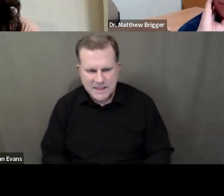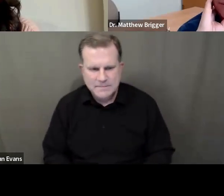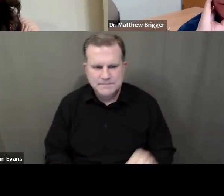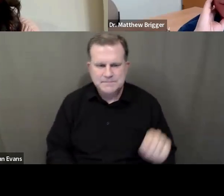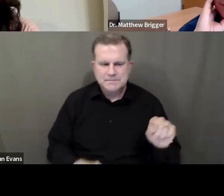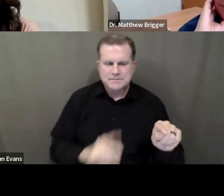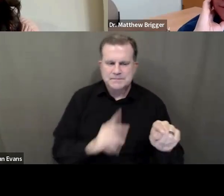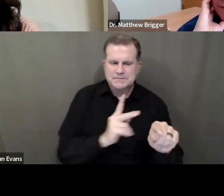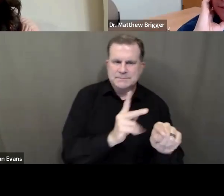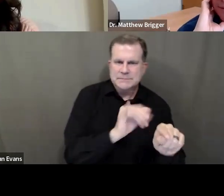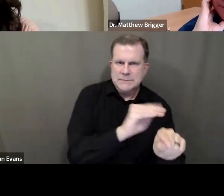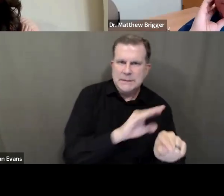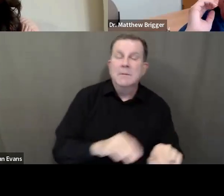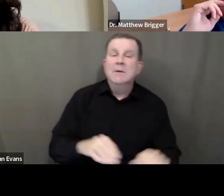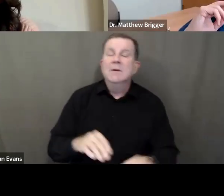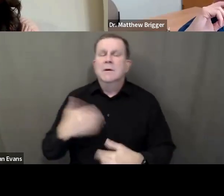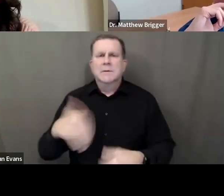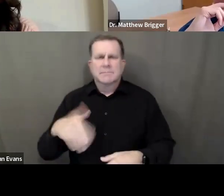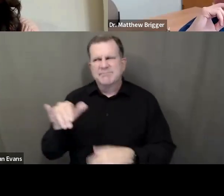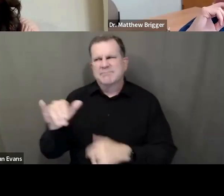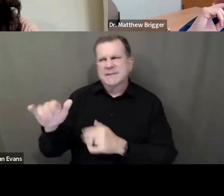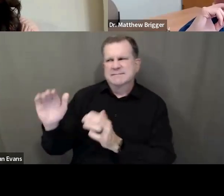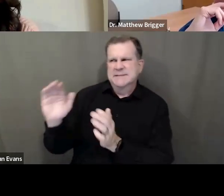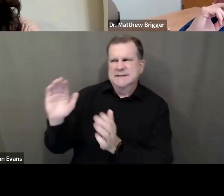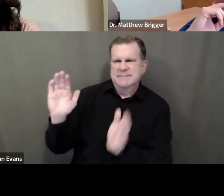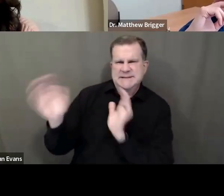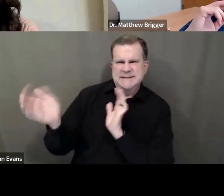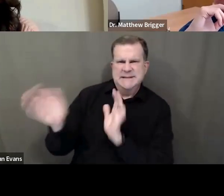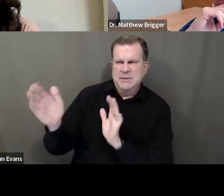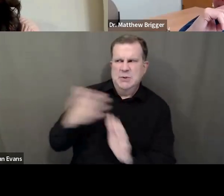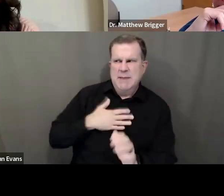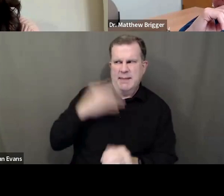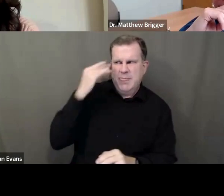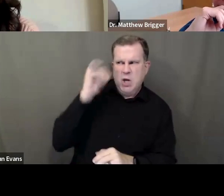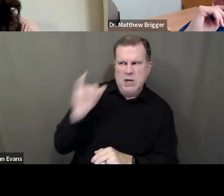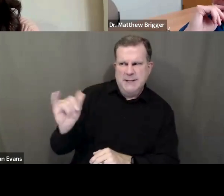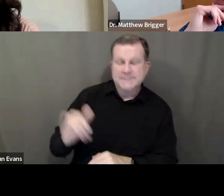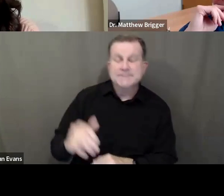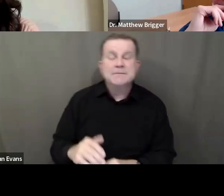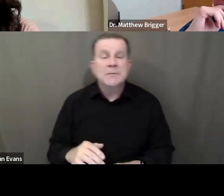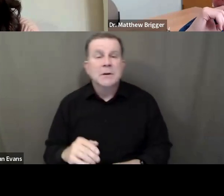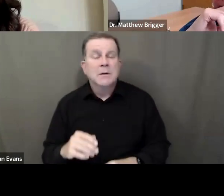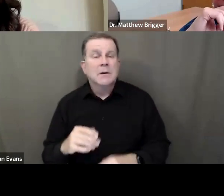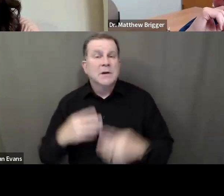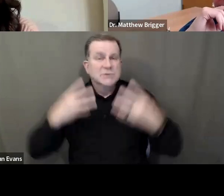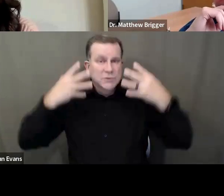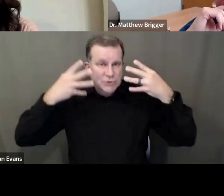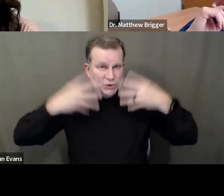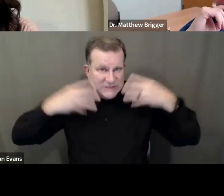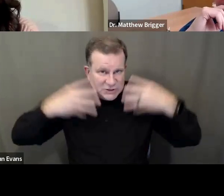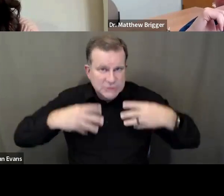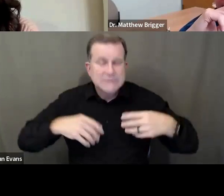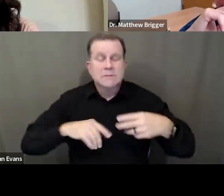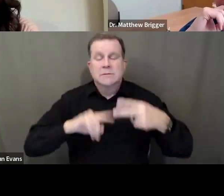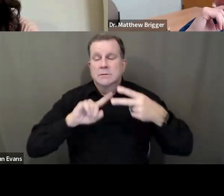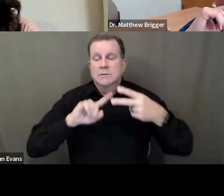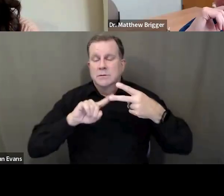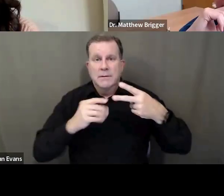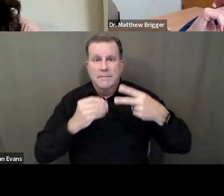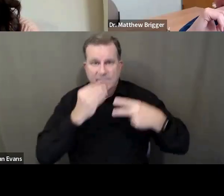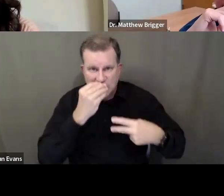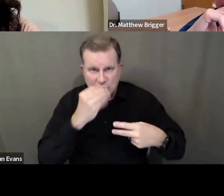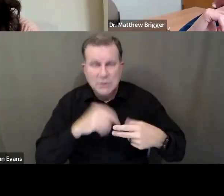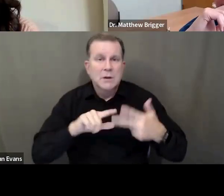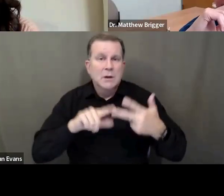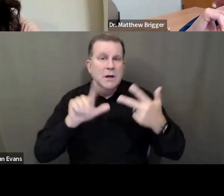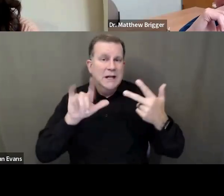very similar thoughts that I have. So you see secretions, you see food, liquid,